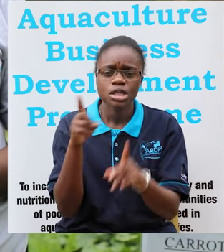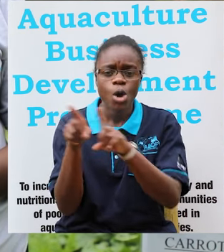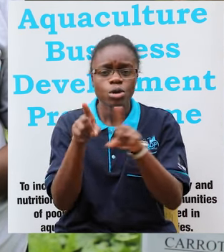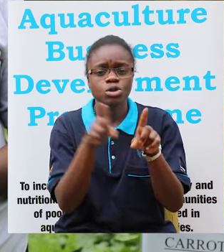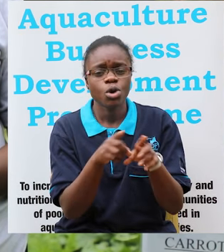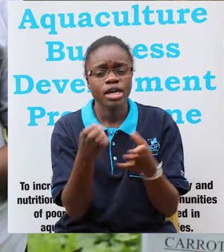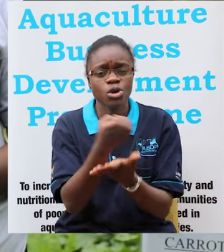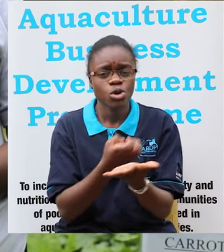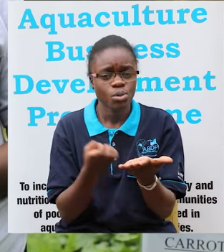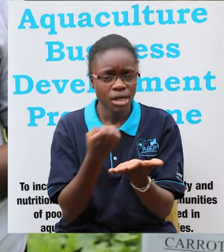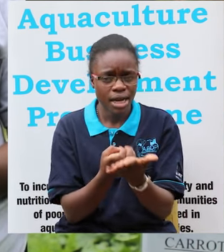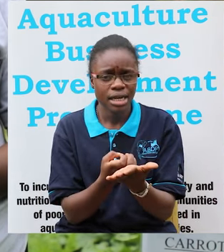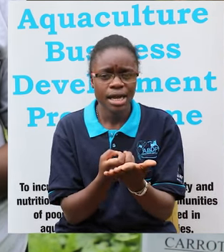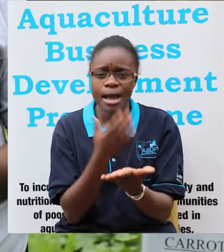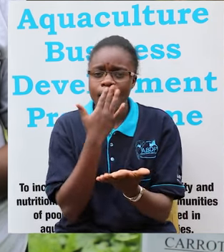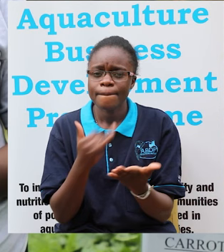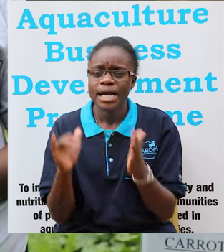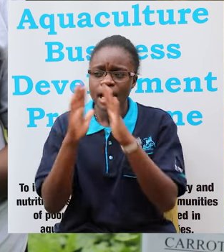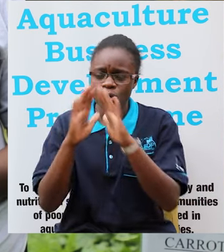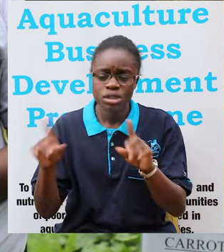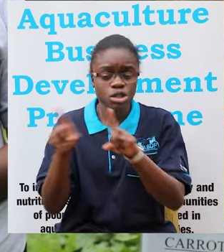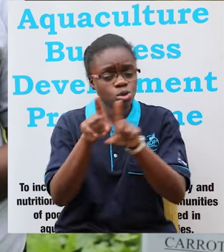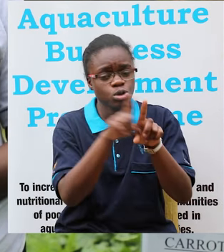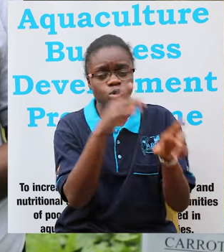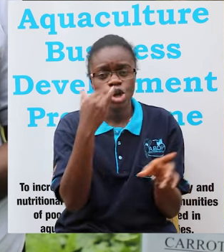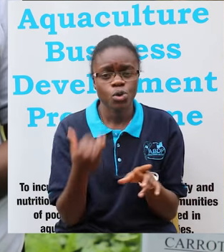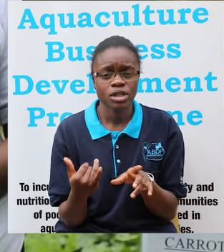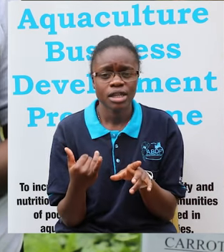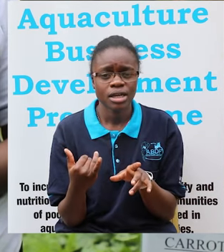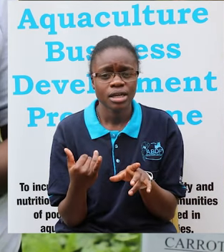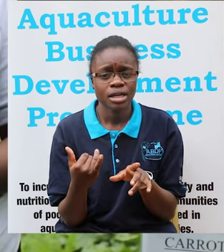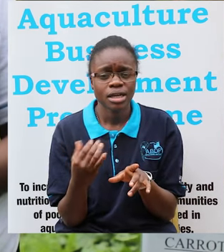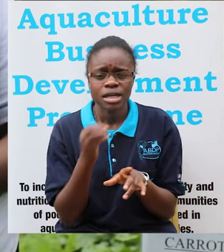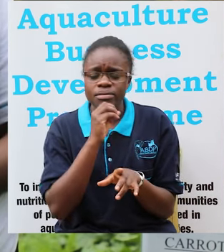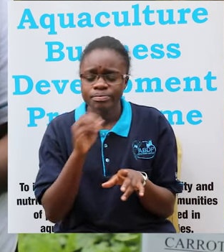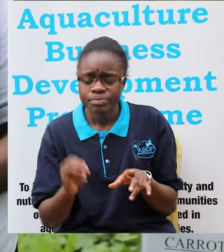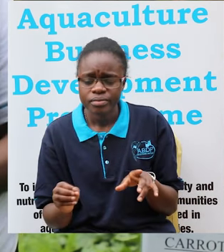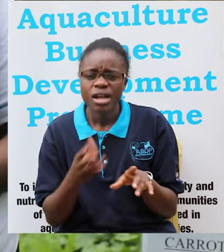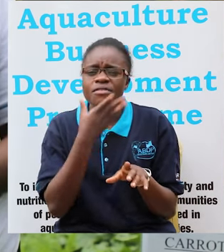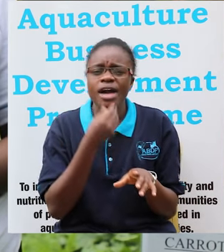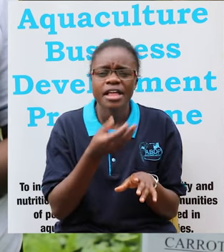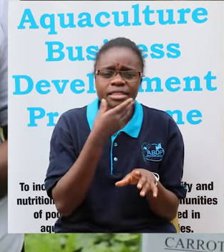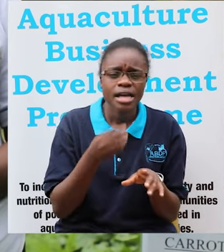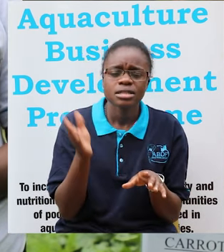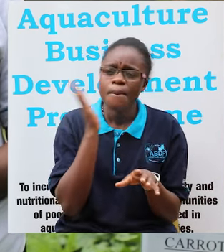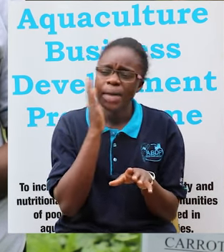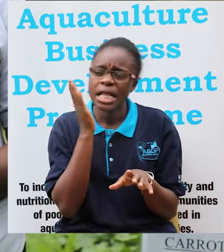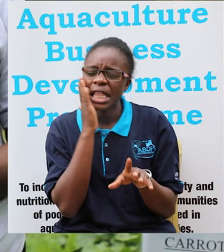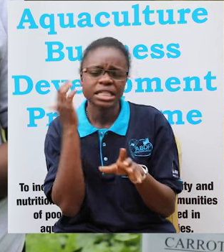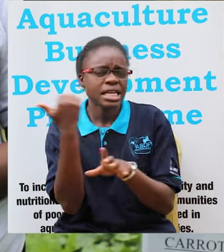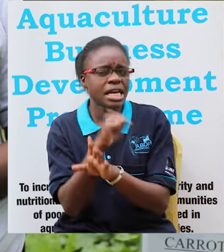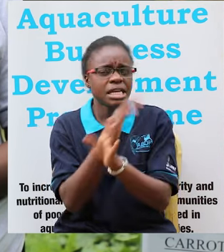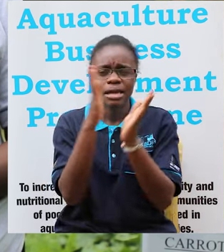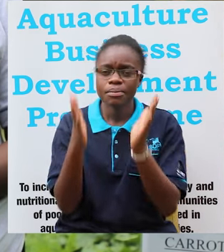be produced economically by household, both the youth, the disabled, the mothers, the fathers,